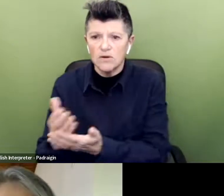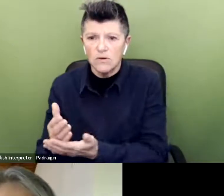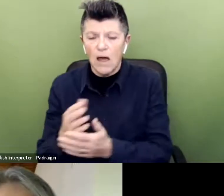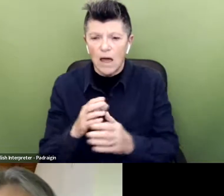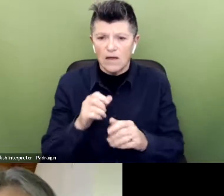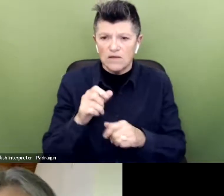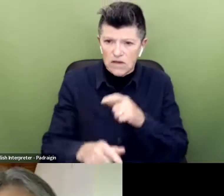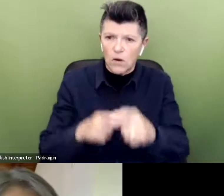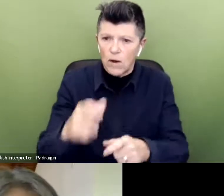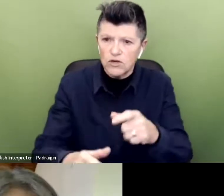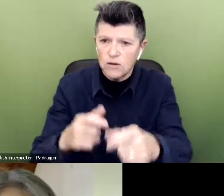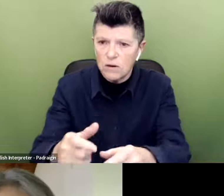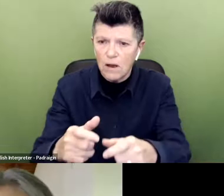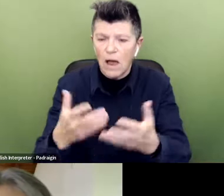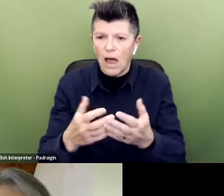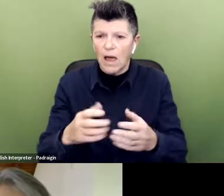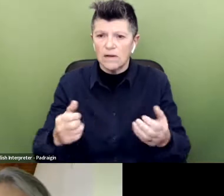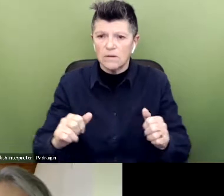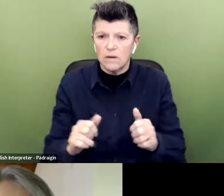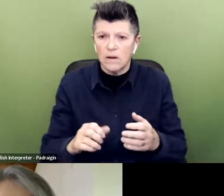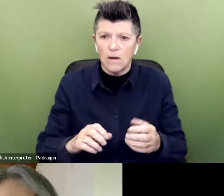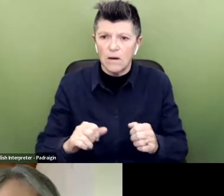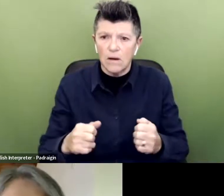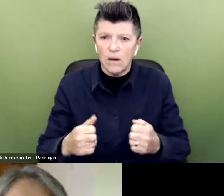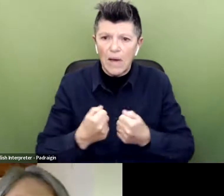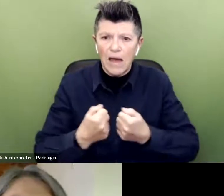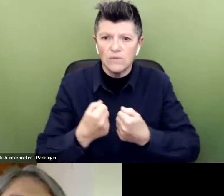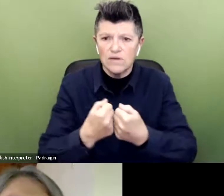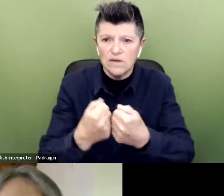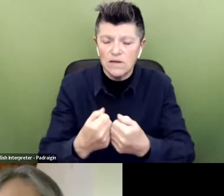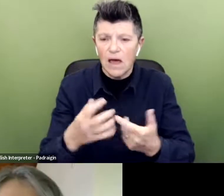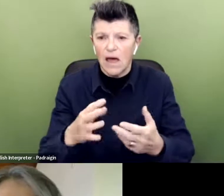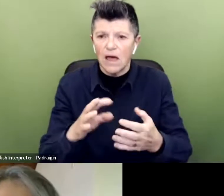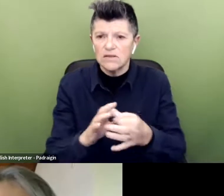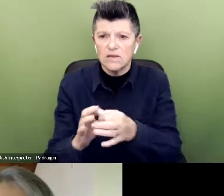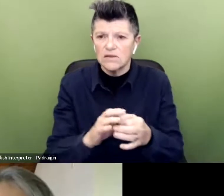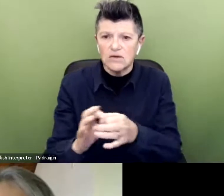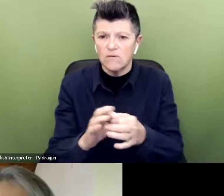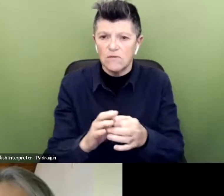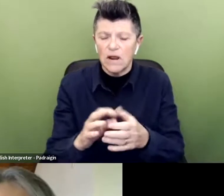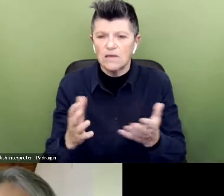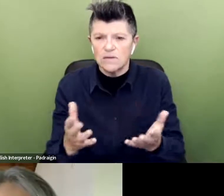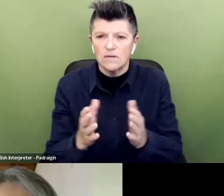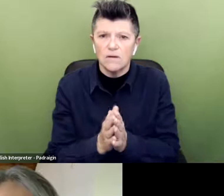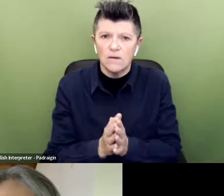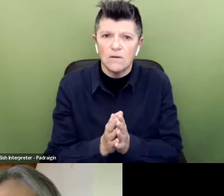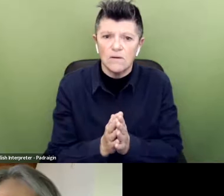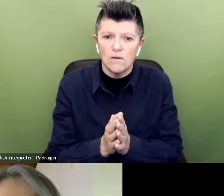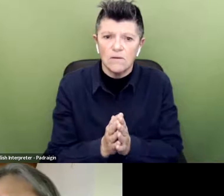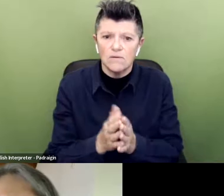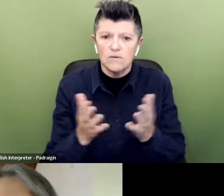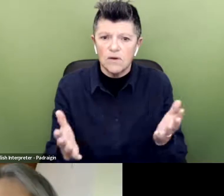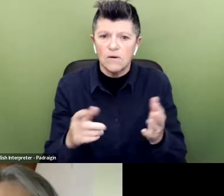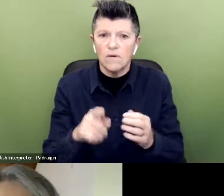and interlaced. So barriers to engagement through the internet